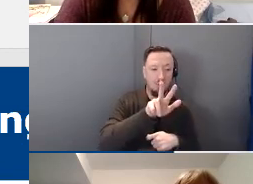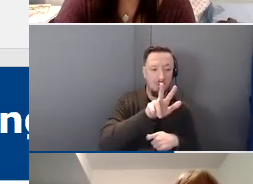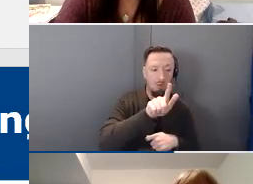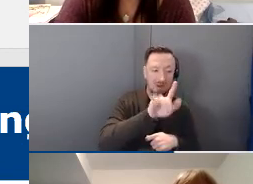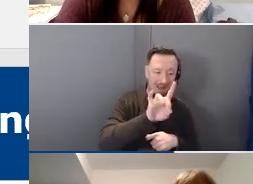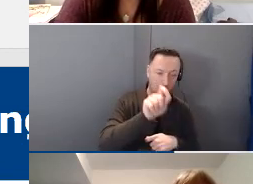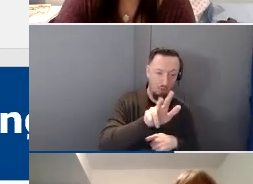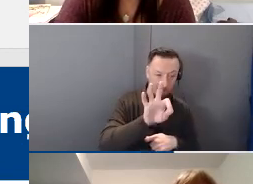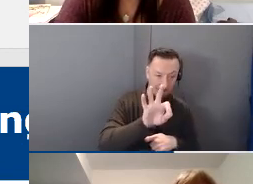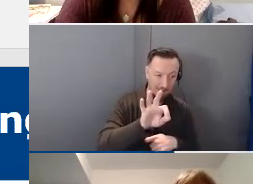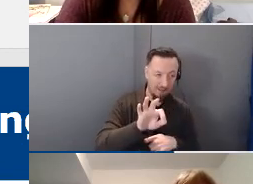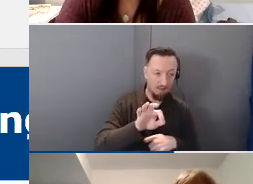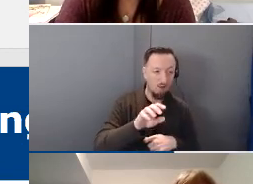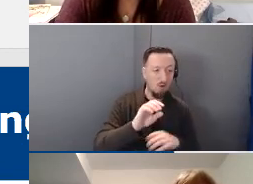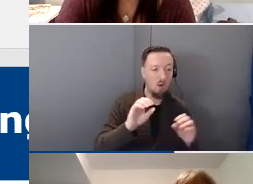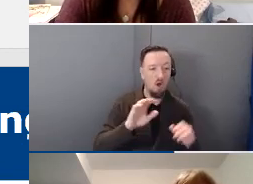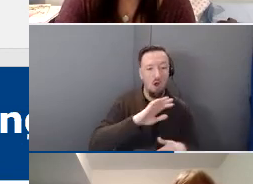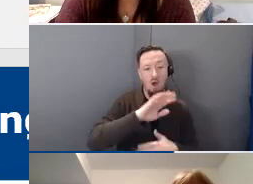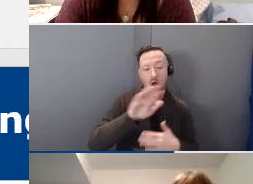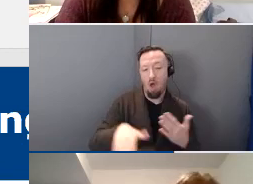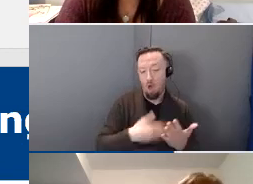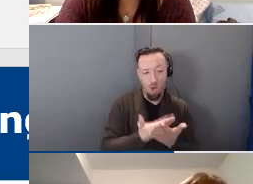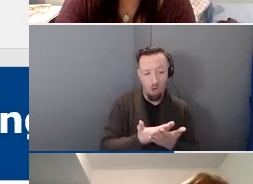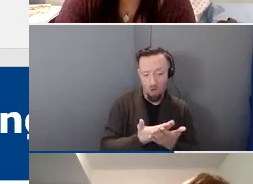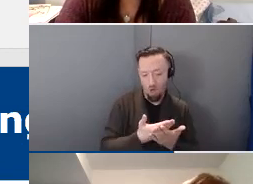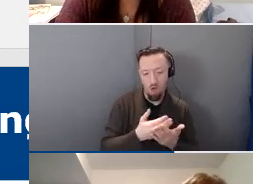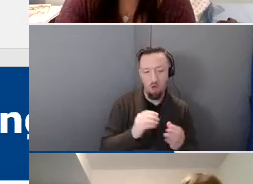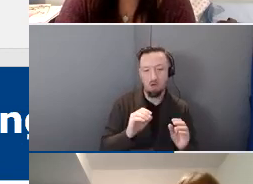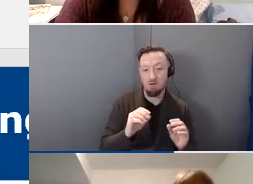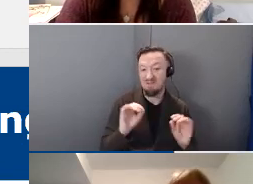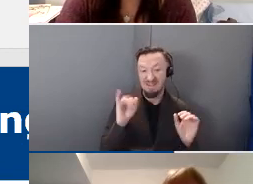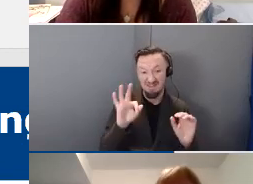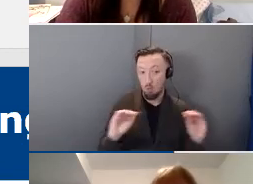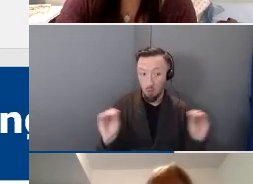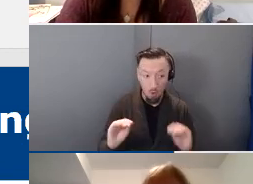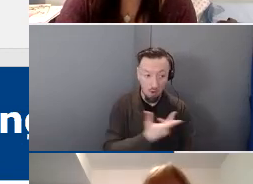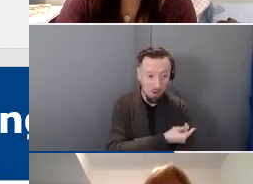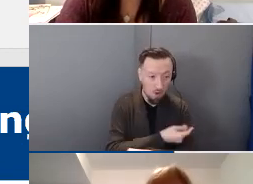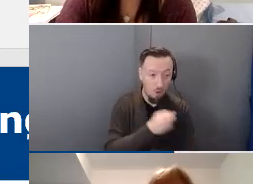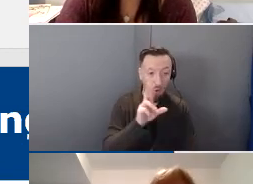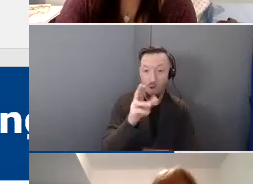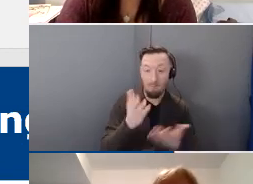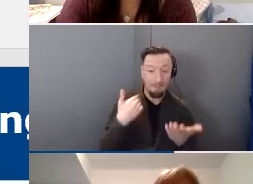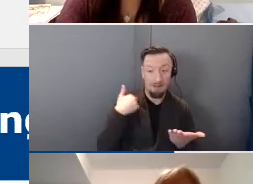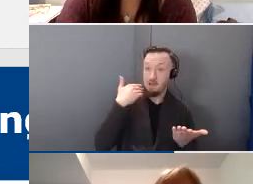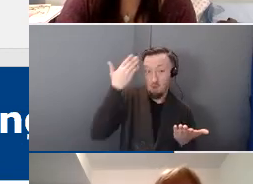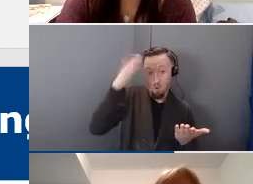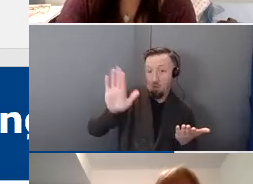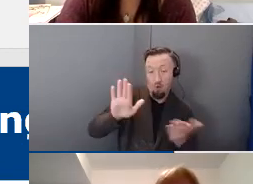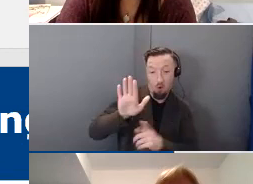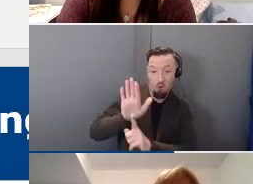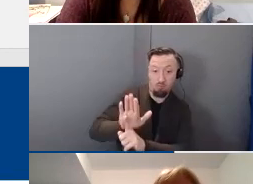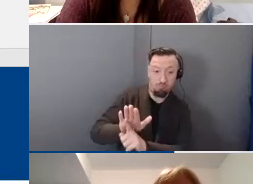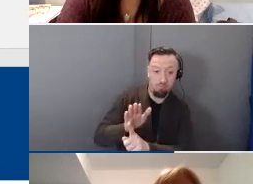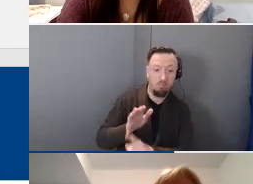All other non-COVID vaccines or their current status, we don't know where they're at.